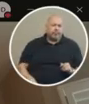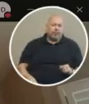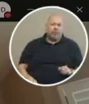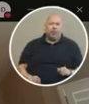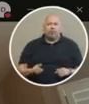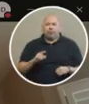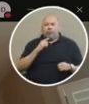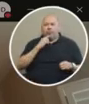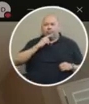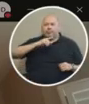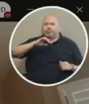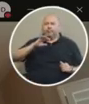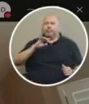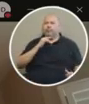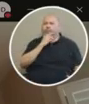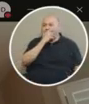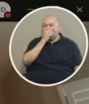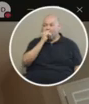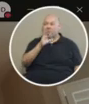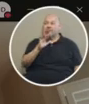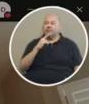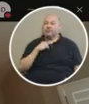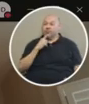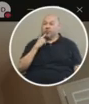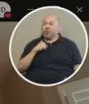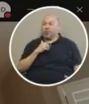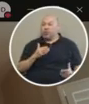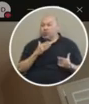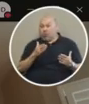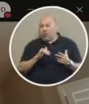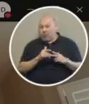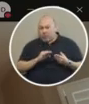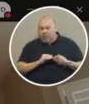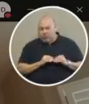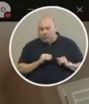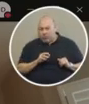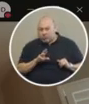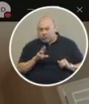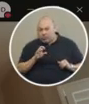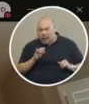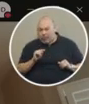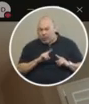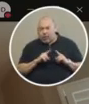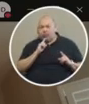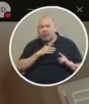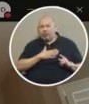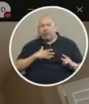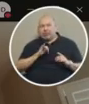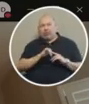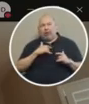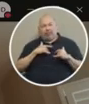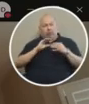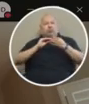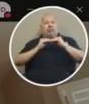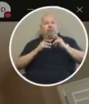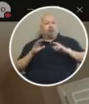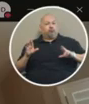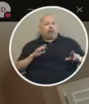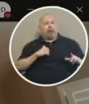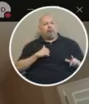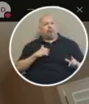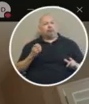It is, yes, it is. Okay. Great, yeah, if you could just get us those numbers, Robert, I really appreciate that. Thank